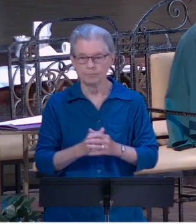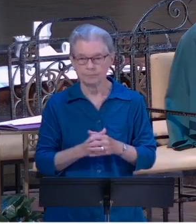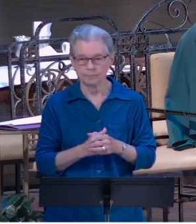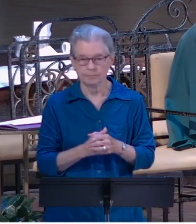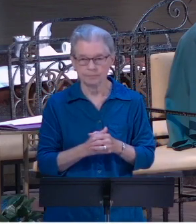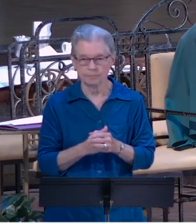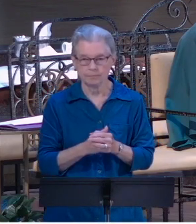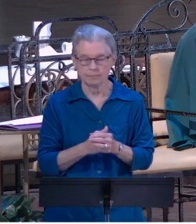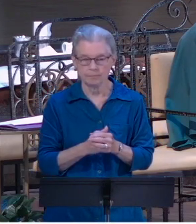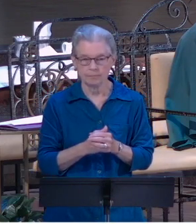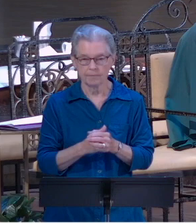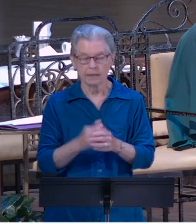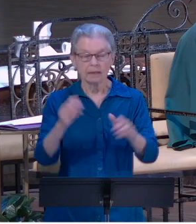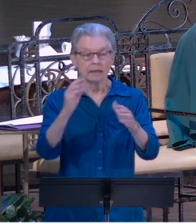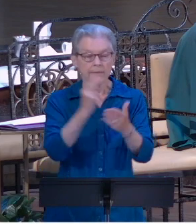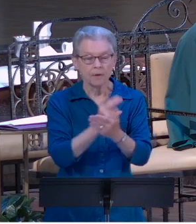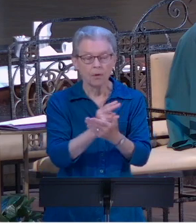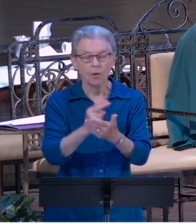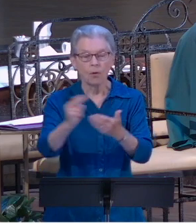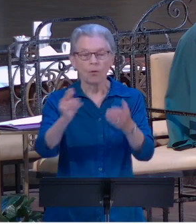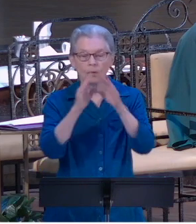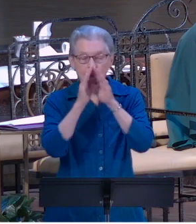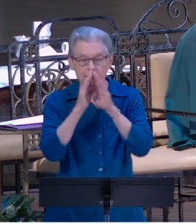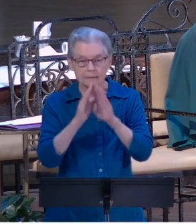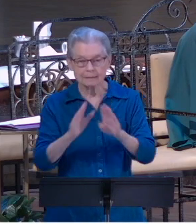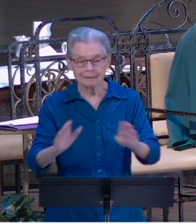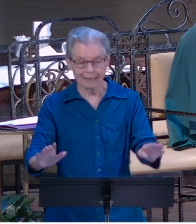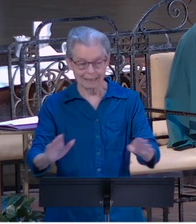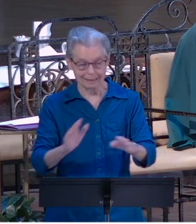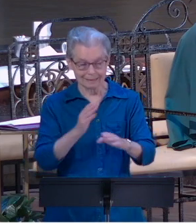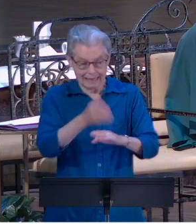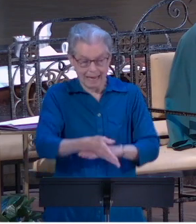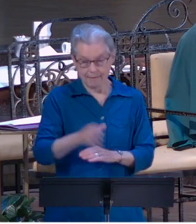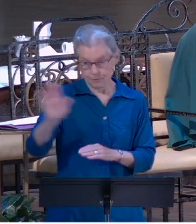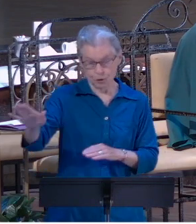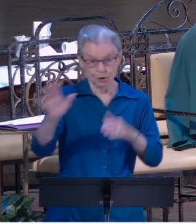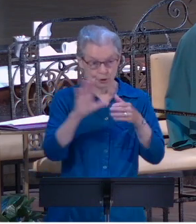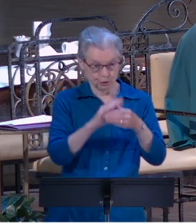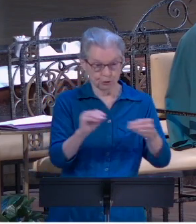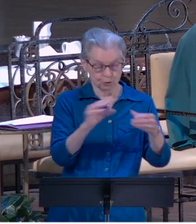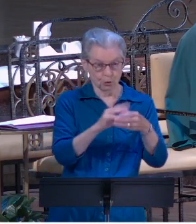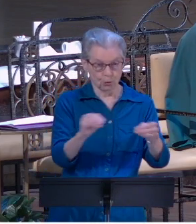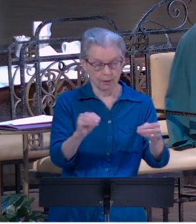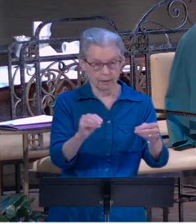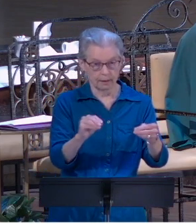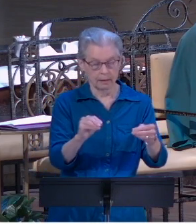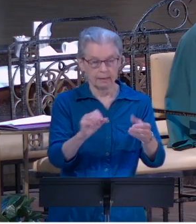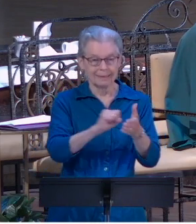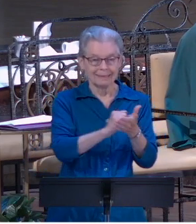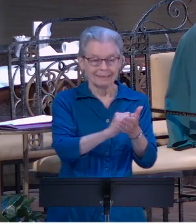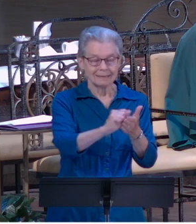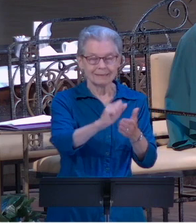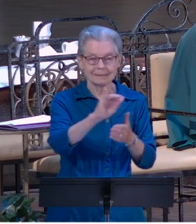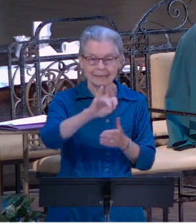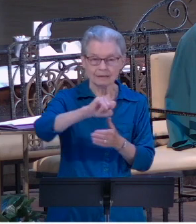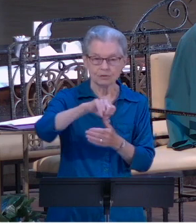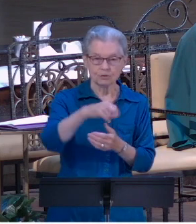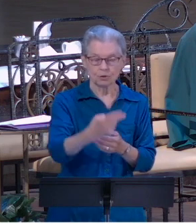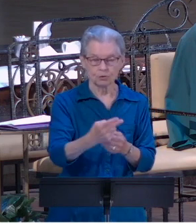In the sacred silence that followed her words, our St. Joseph delegation of